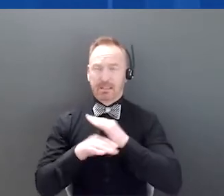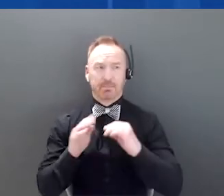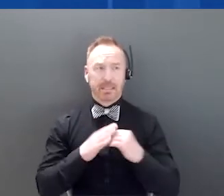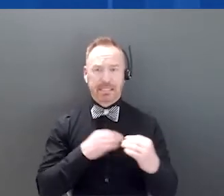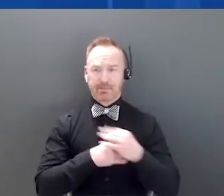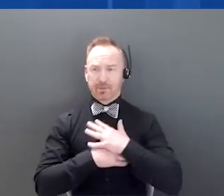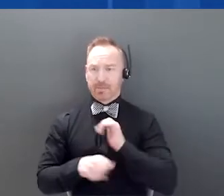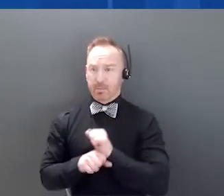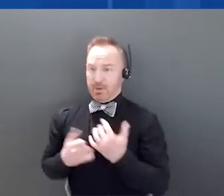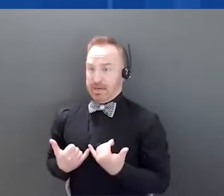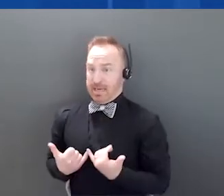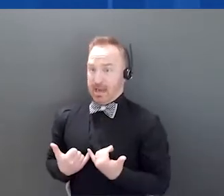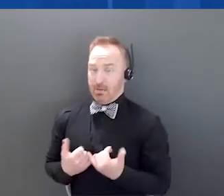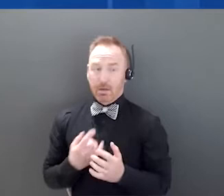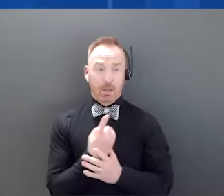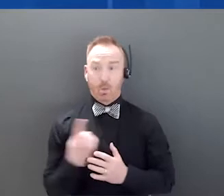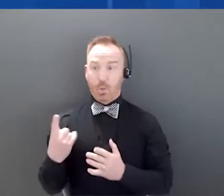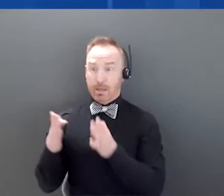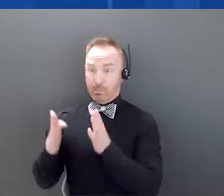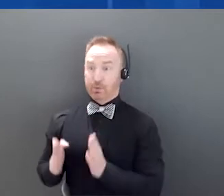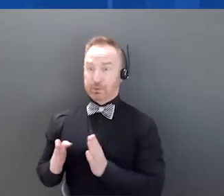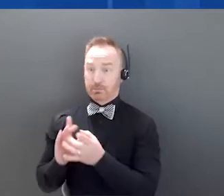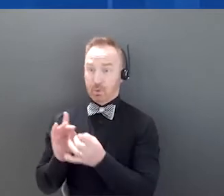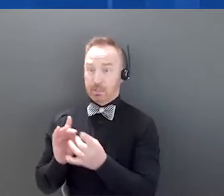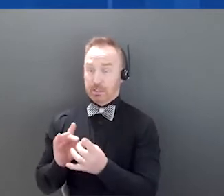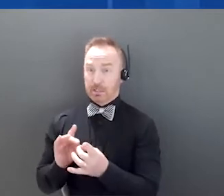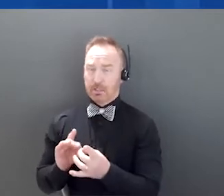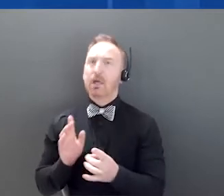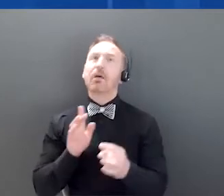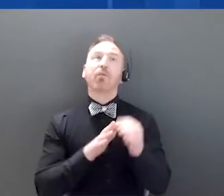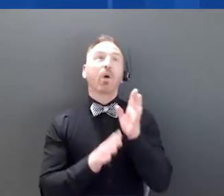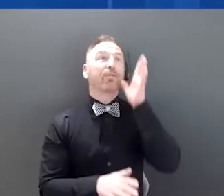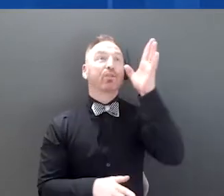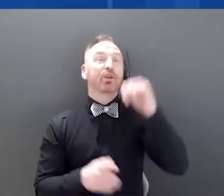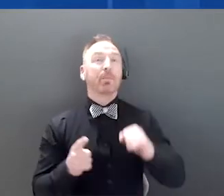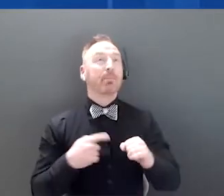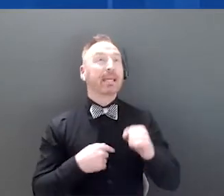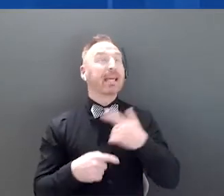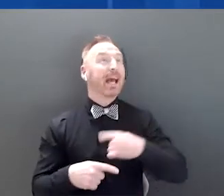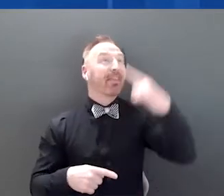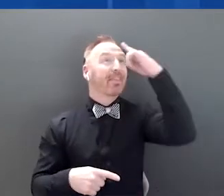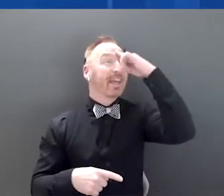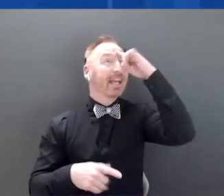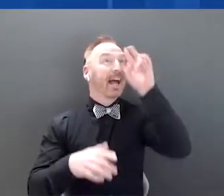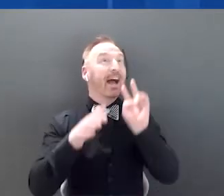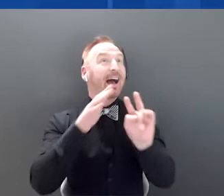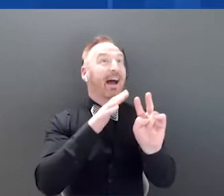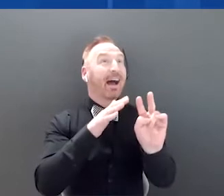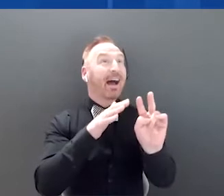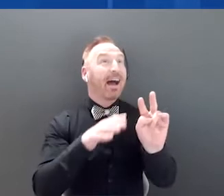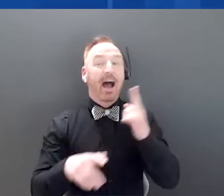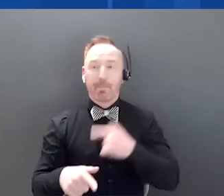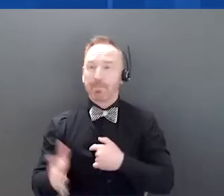situation. For instance, one person noted, "It's difficult for me to think about the future because I used to make plans and then life would go in very